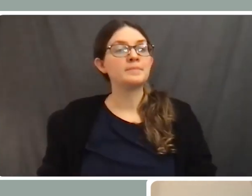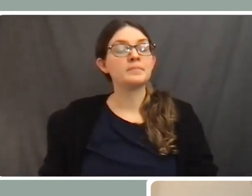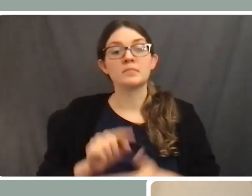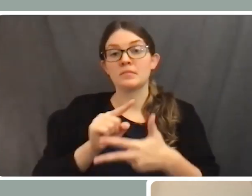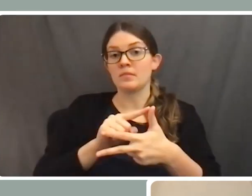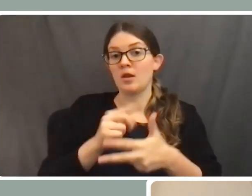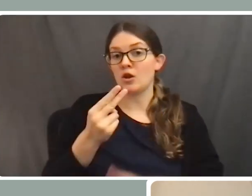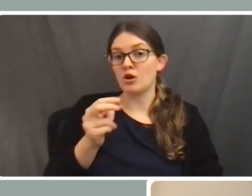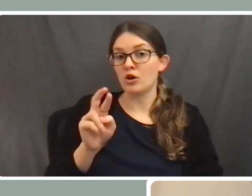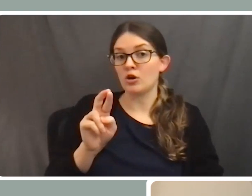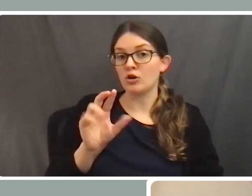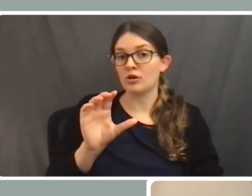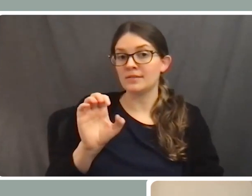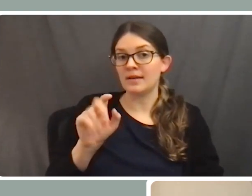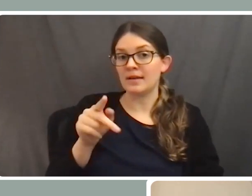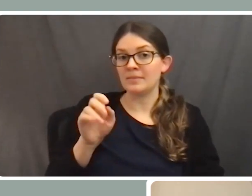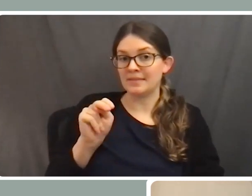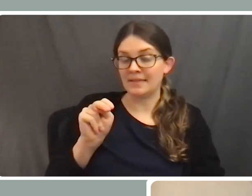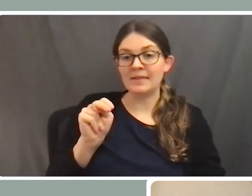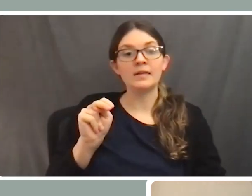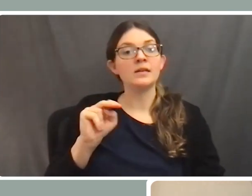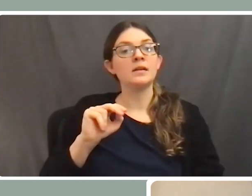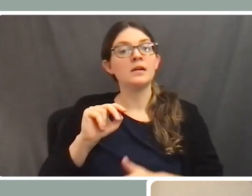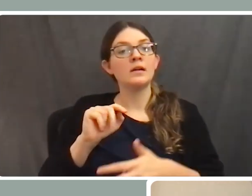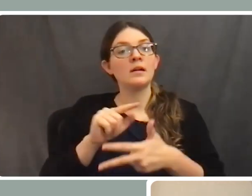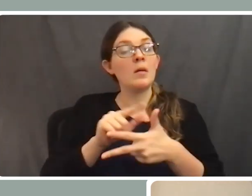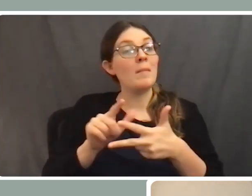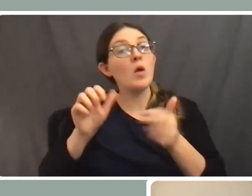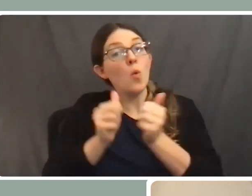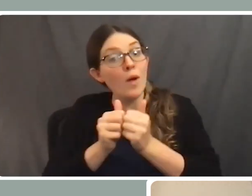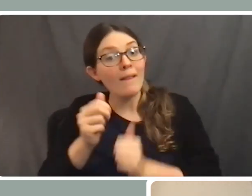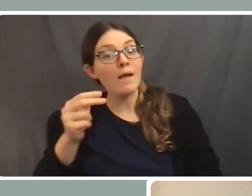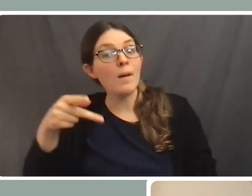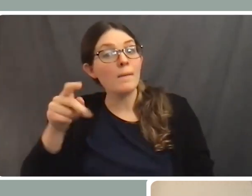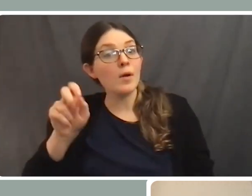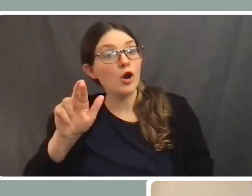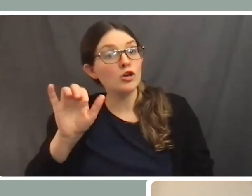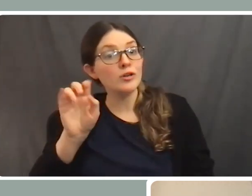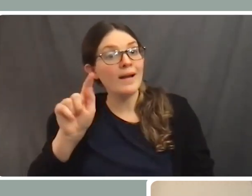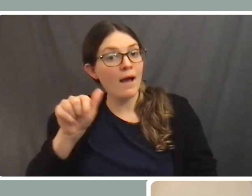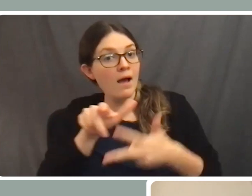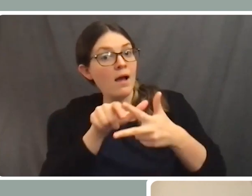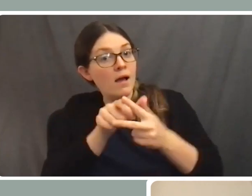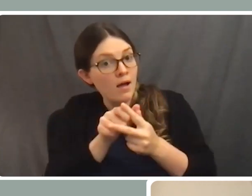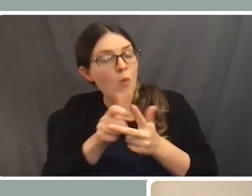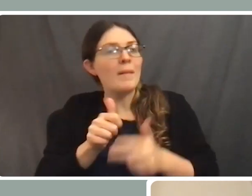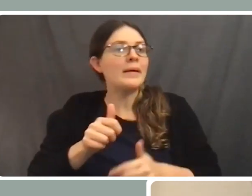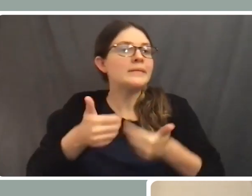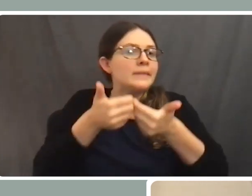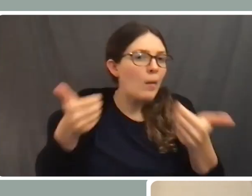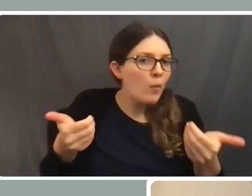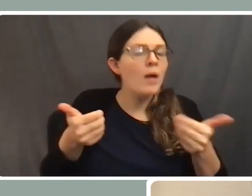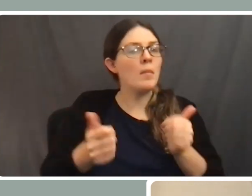or without Perjeta is probably the regimen and the drugs that most of the people on this call have received and